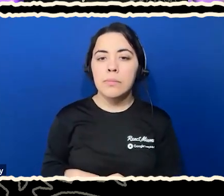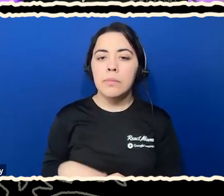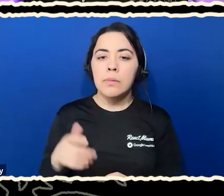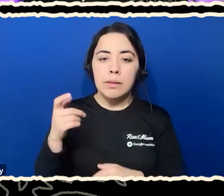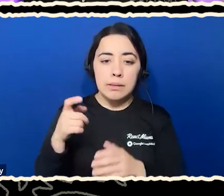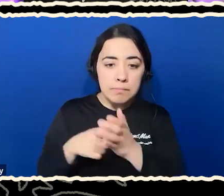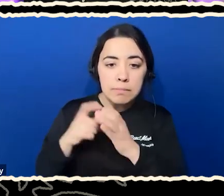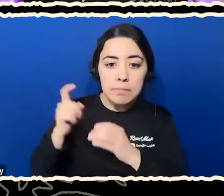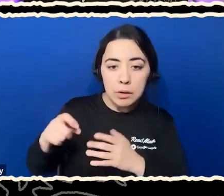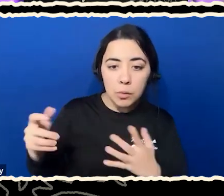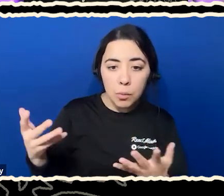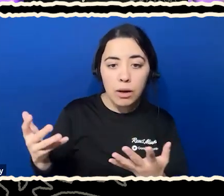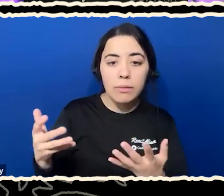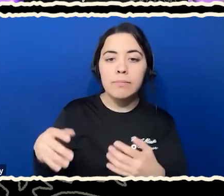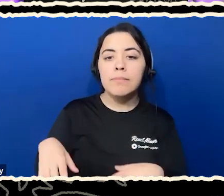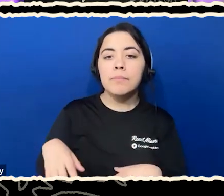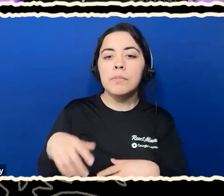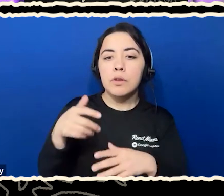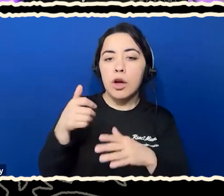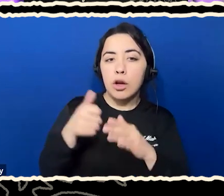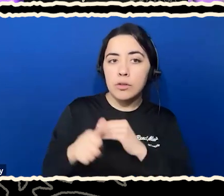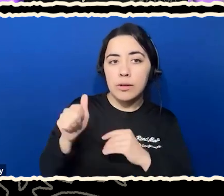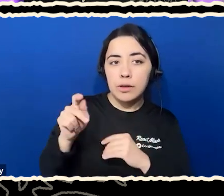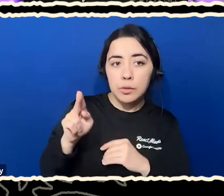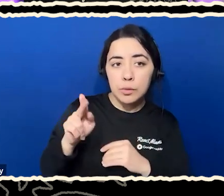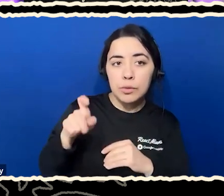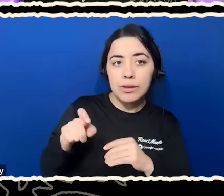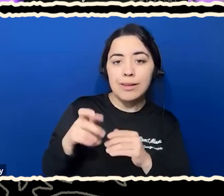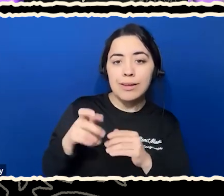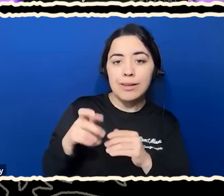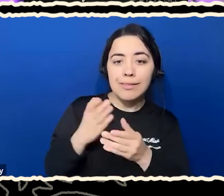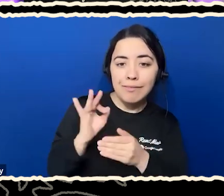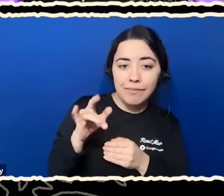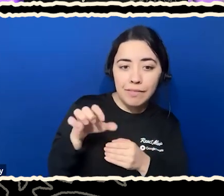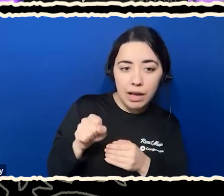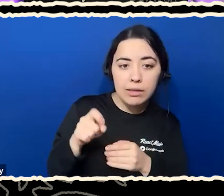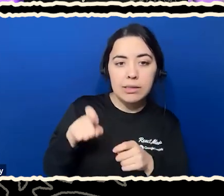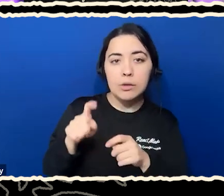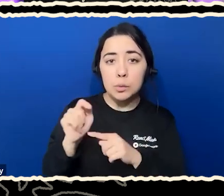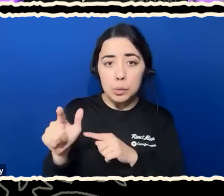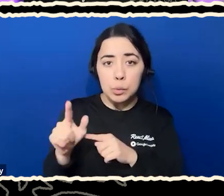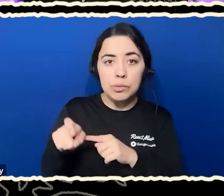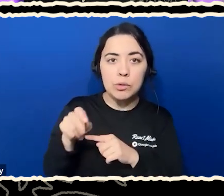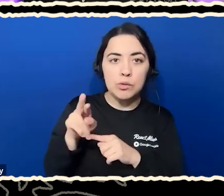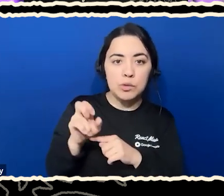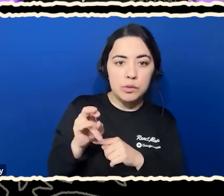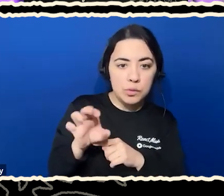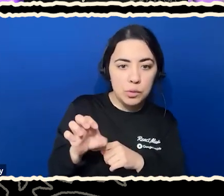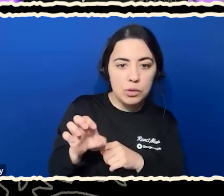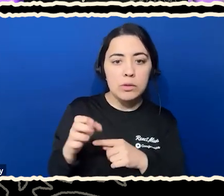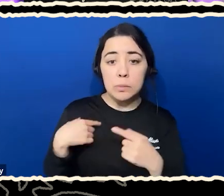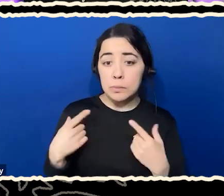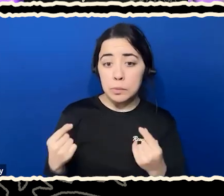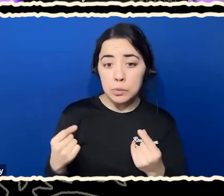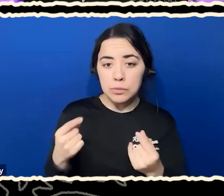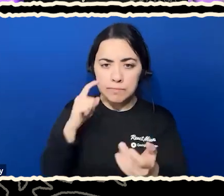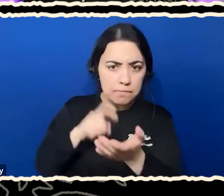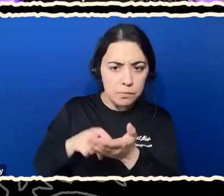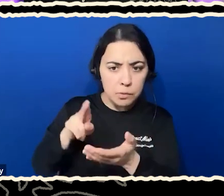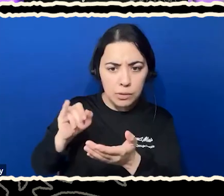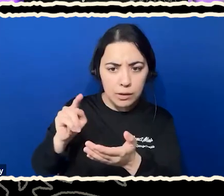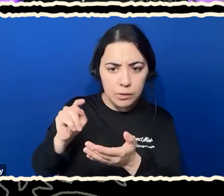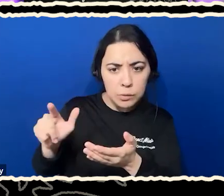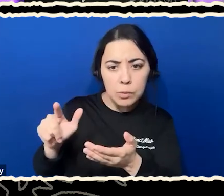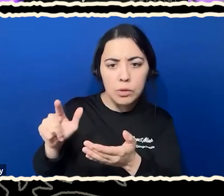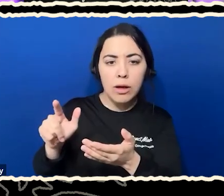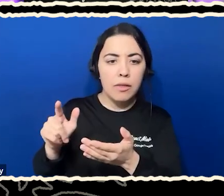the tool and the resource. But what if I somehow detect I'm building a UI tool and auto-inject the resource on the framework side? That could